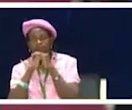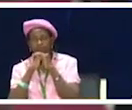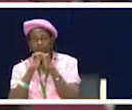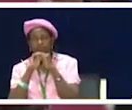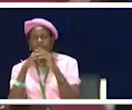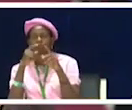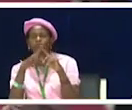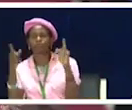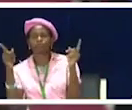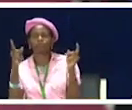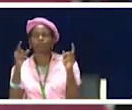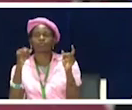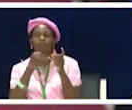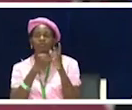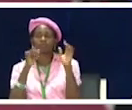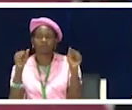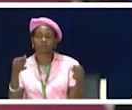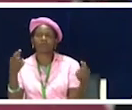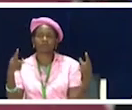But a coup happened.